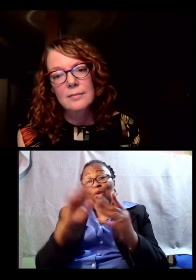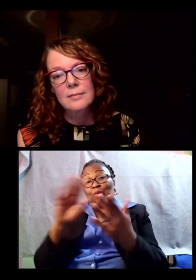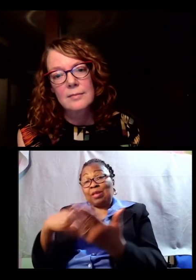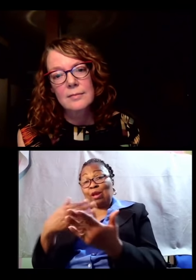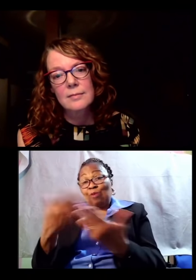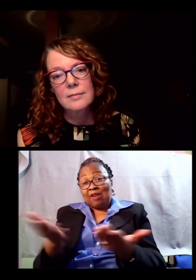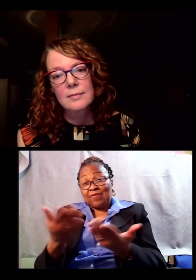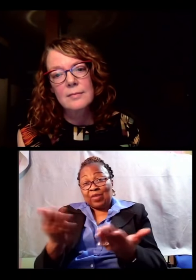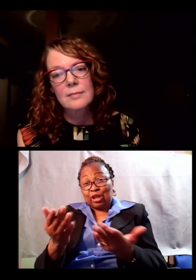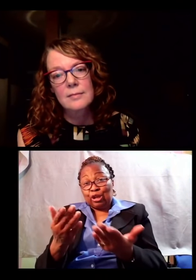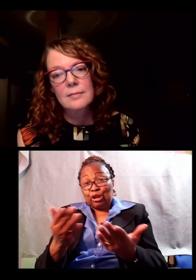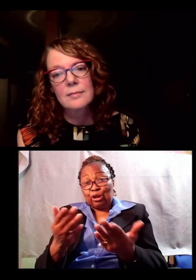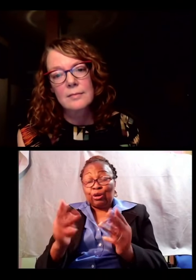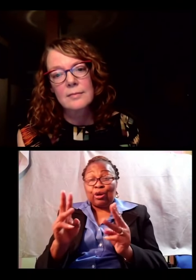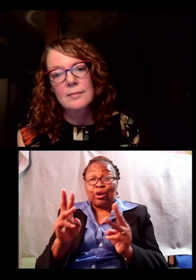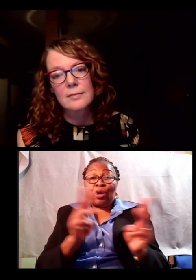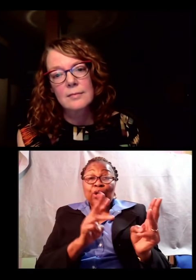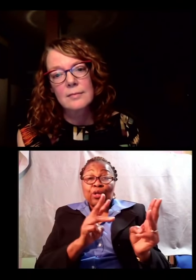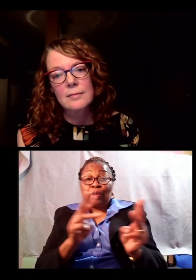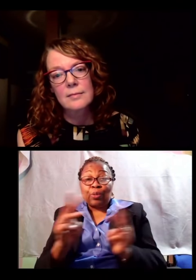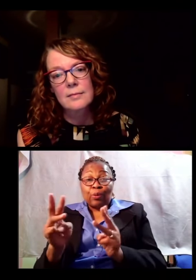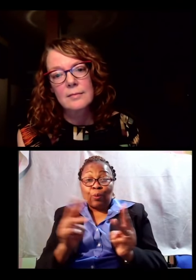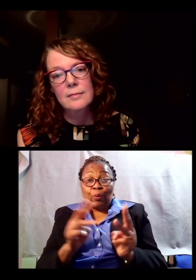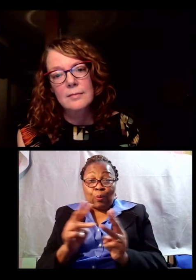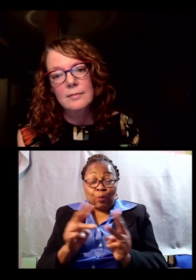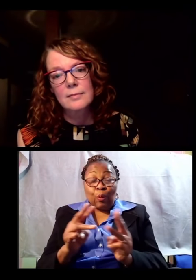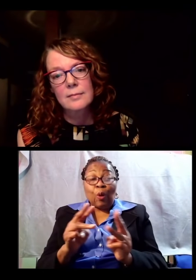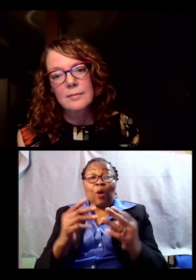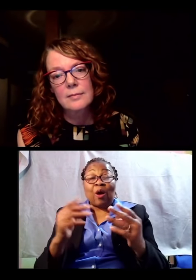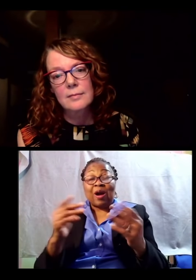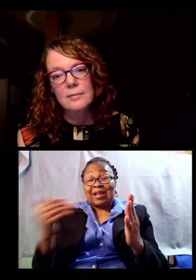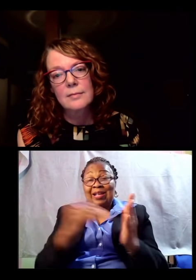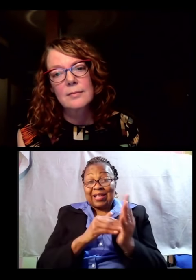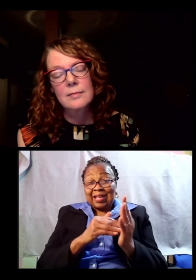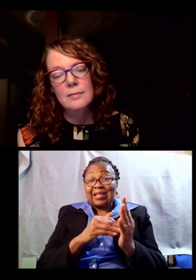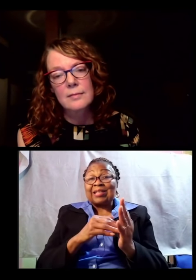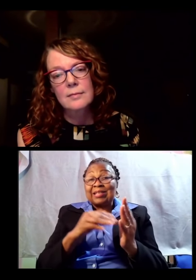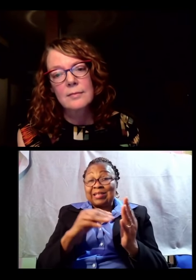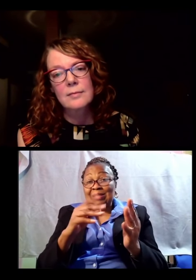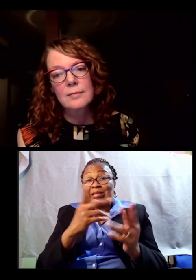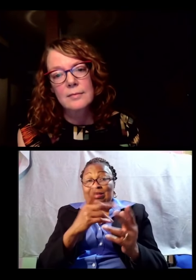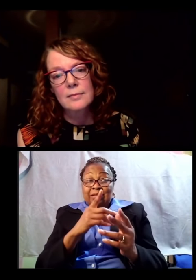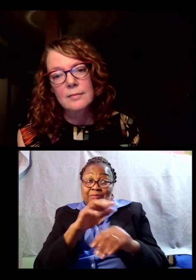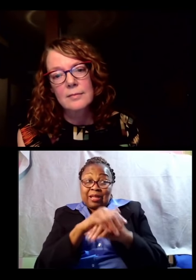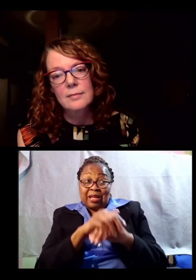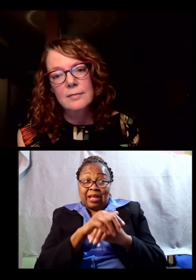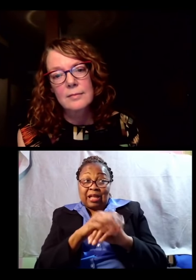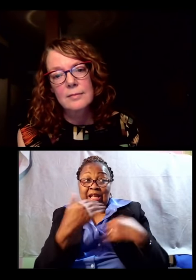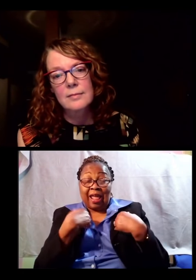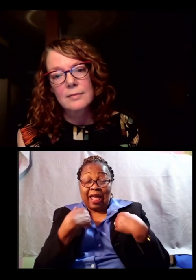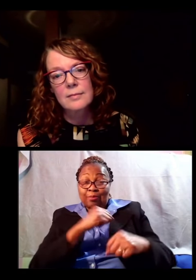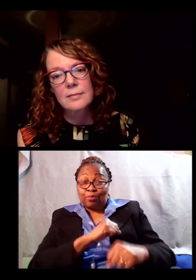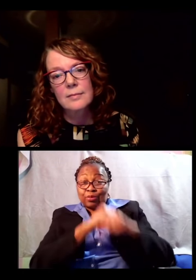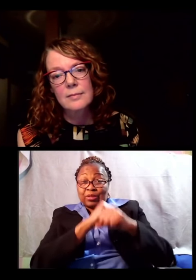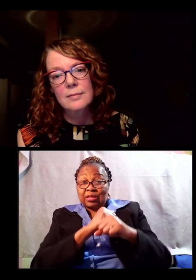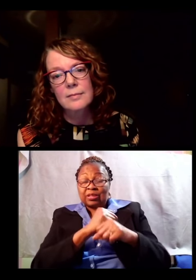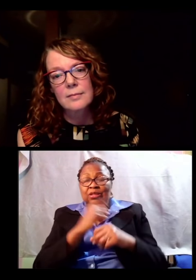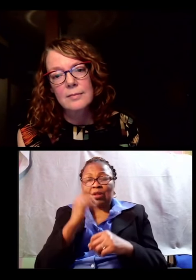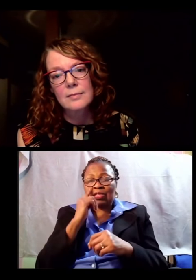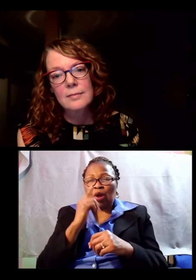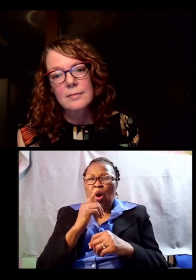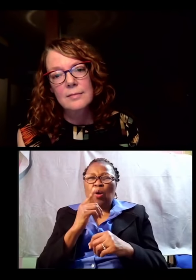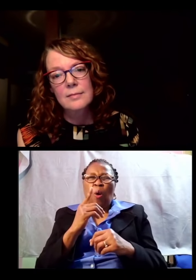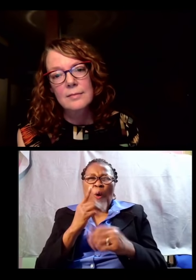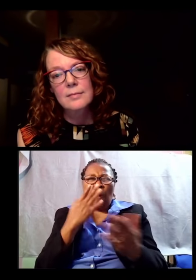the war against the monarchy and had a protectorate for some years. And American Puritans then thought that maybe they left